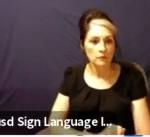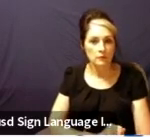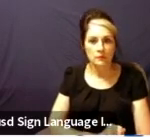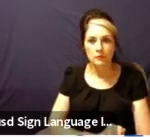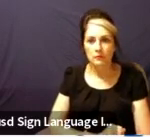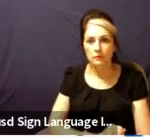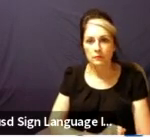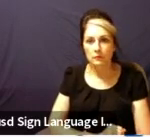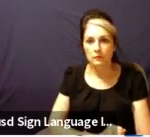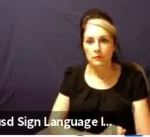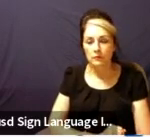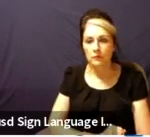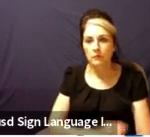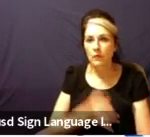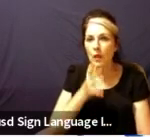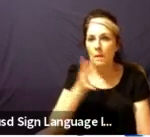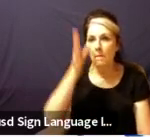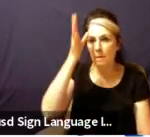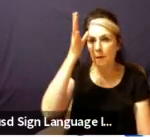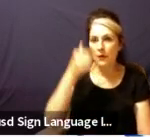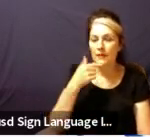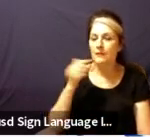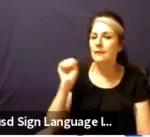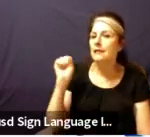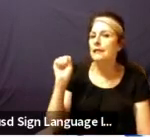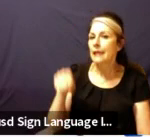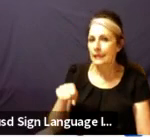The parent says, yes, it did.